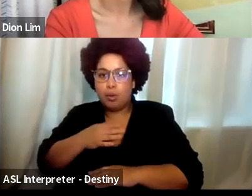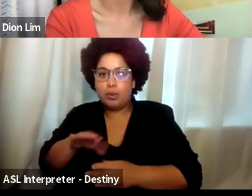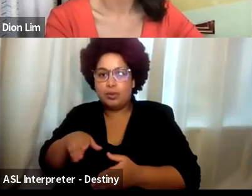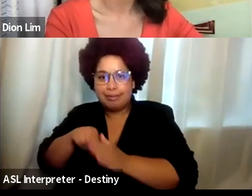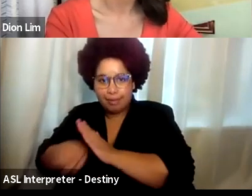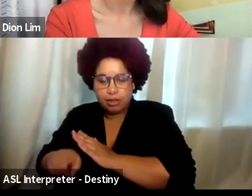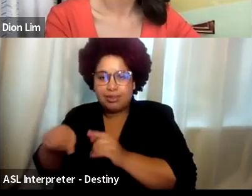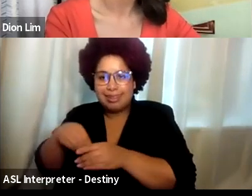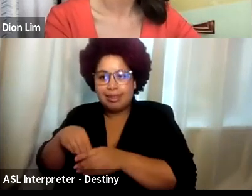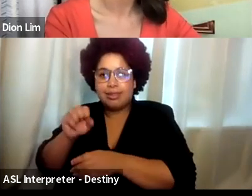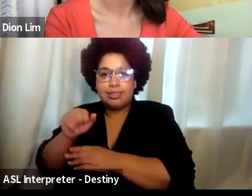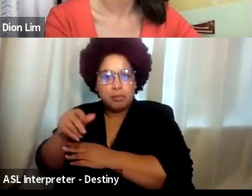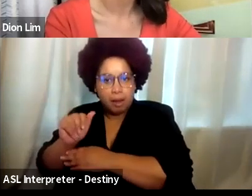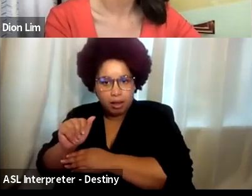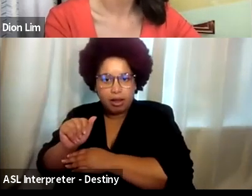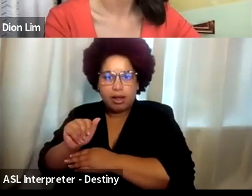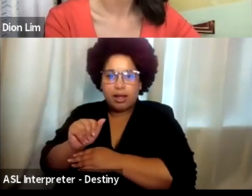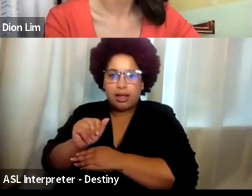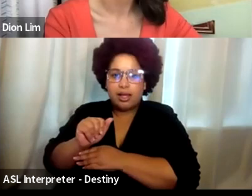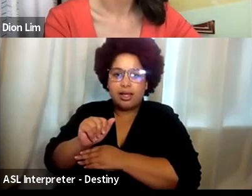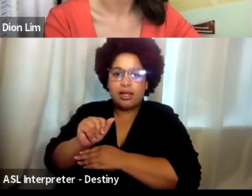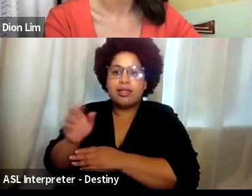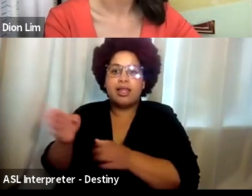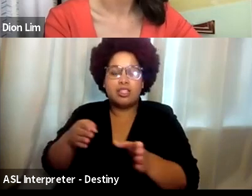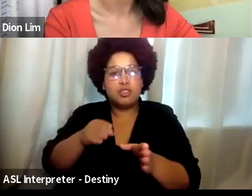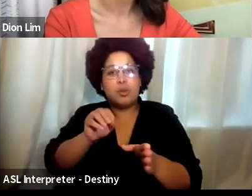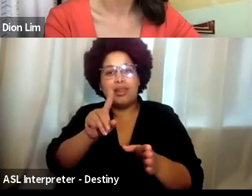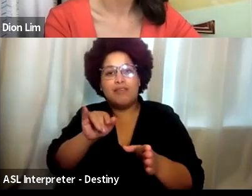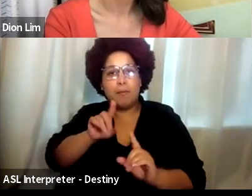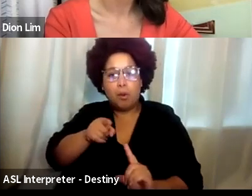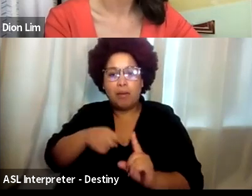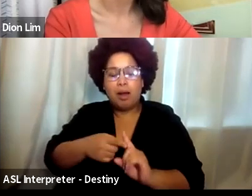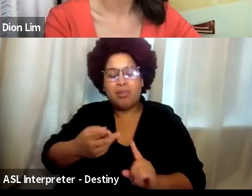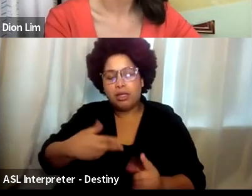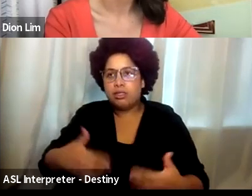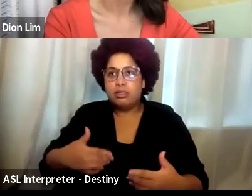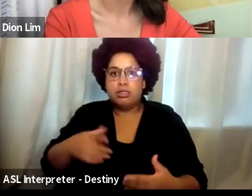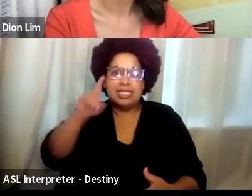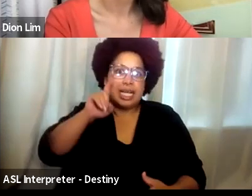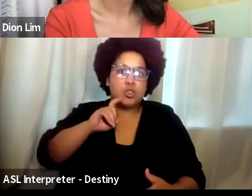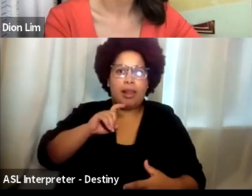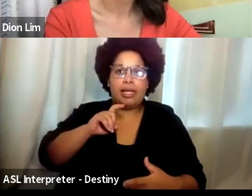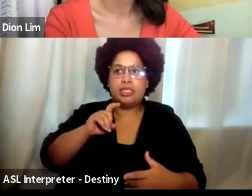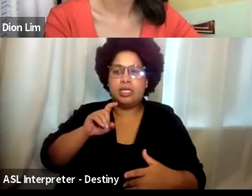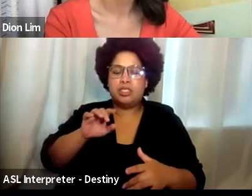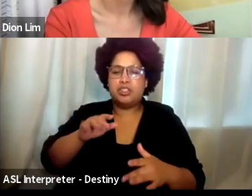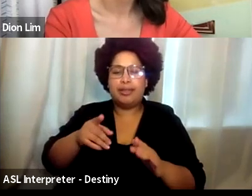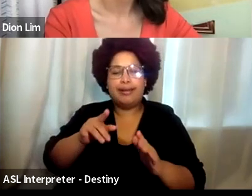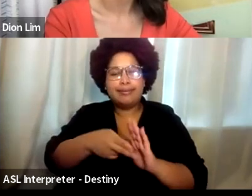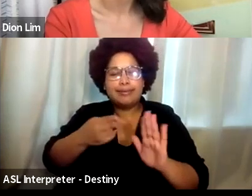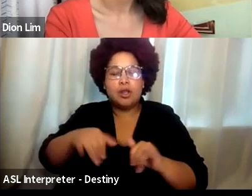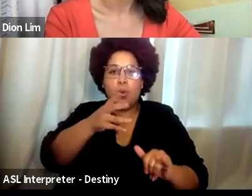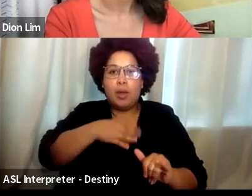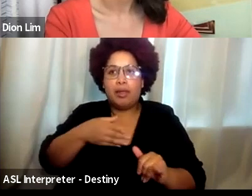in one of the spas. And that gets to Olivia's point about the hypersexualization and the stereotyping of